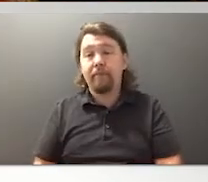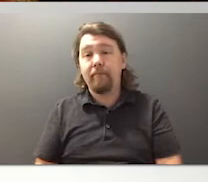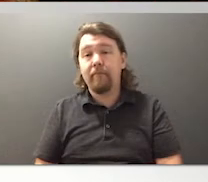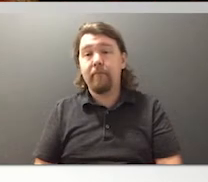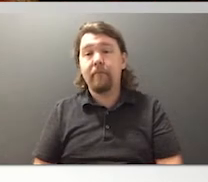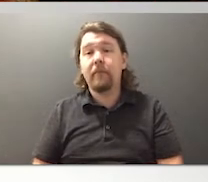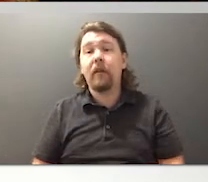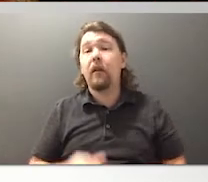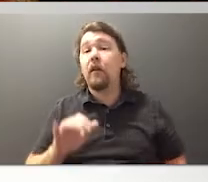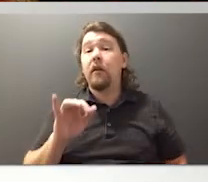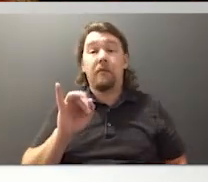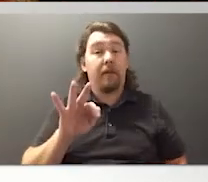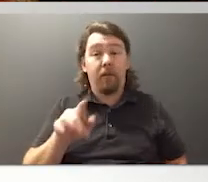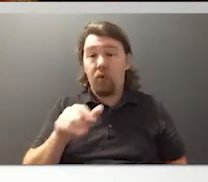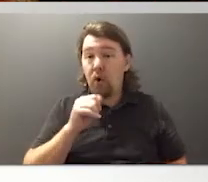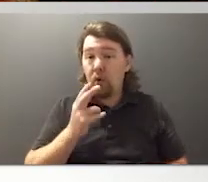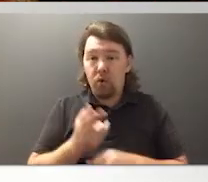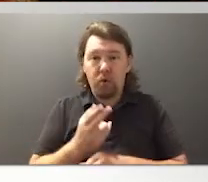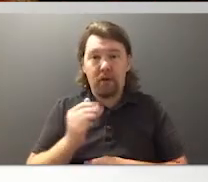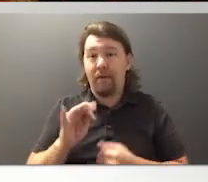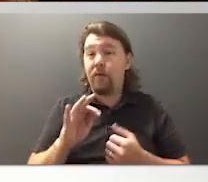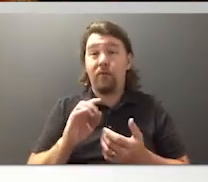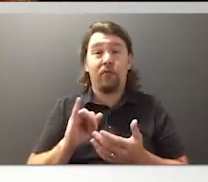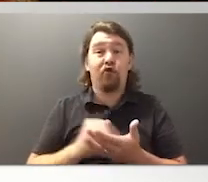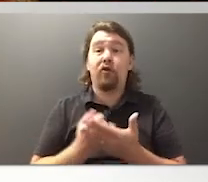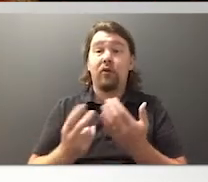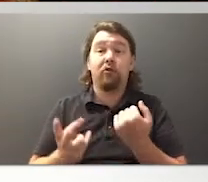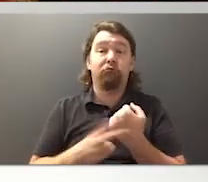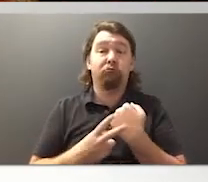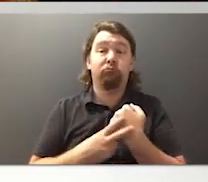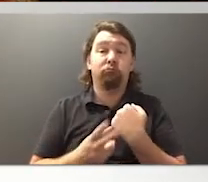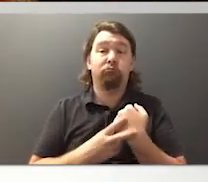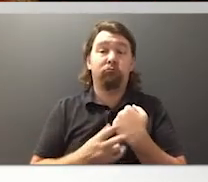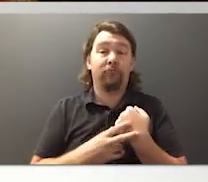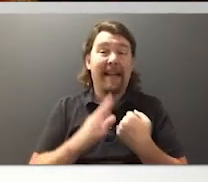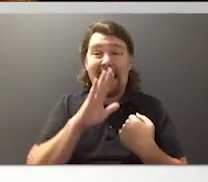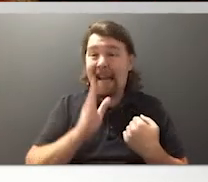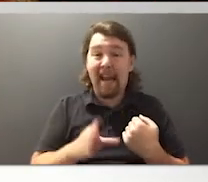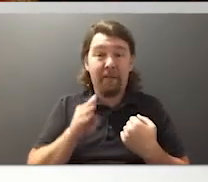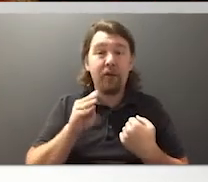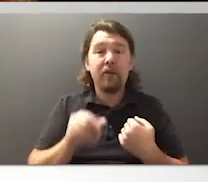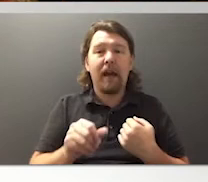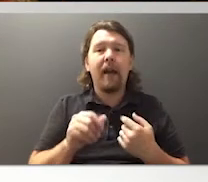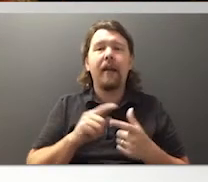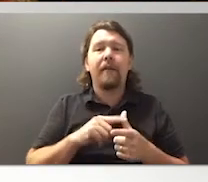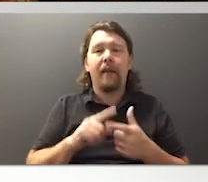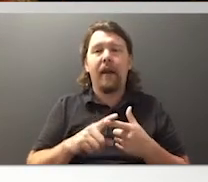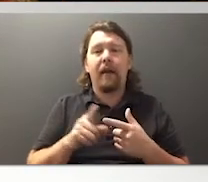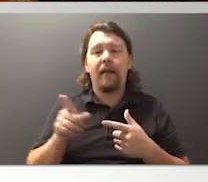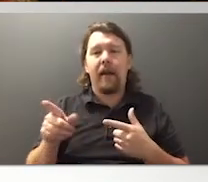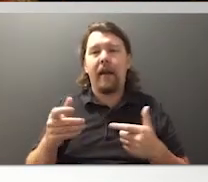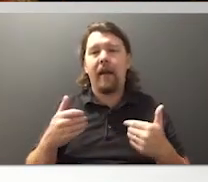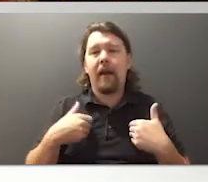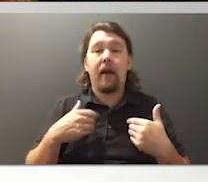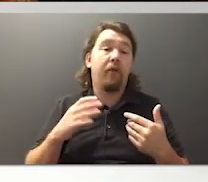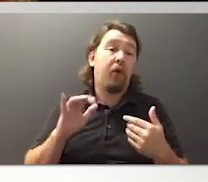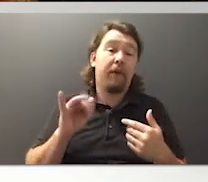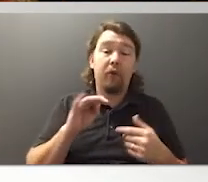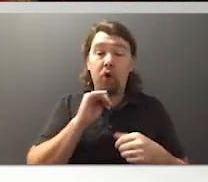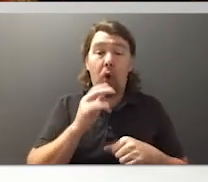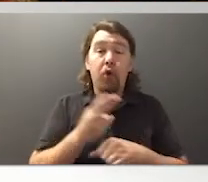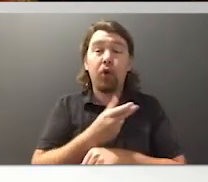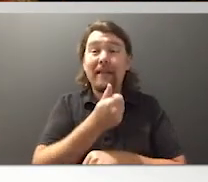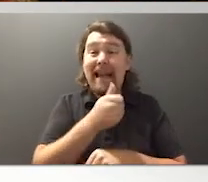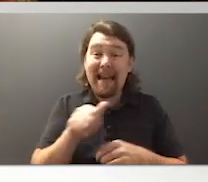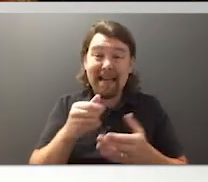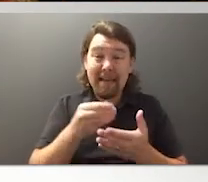If you don't use your funds, if you just collect them and you don't spend them, there is a little thing that says if you don't use any of the money in 2 years, we're going